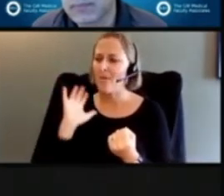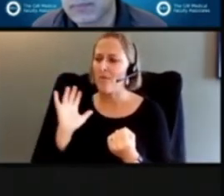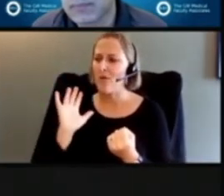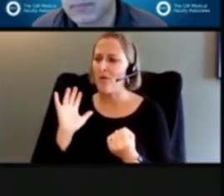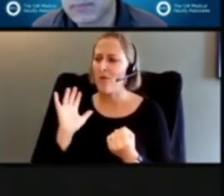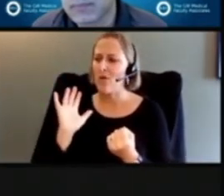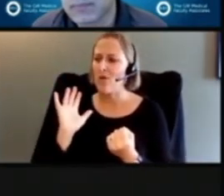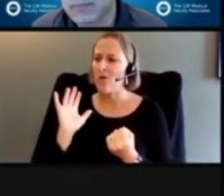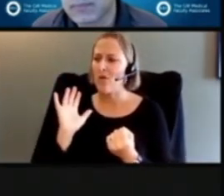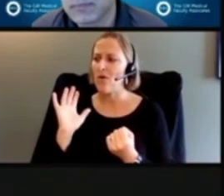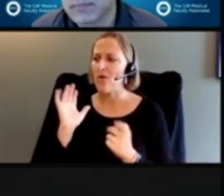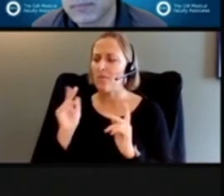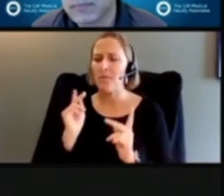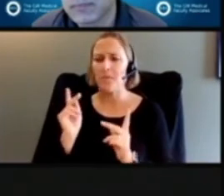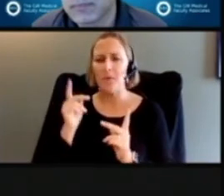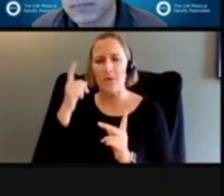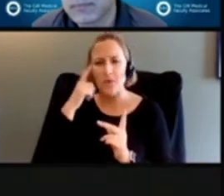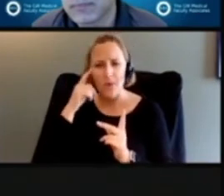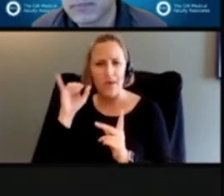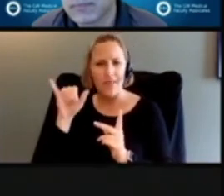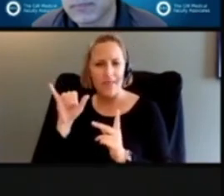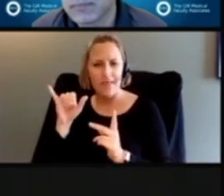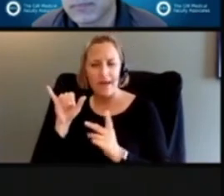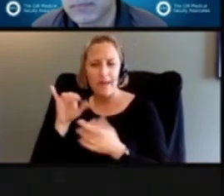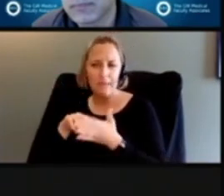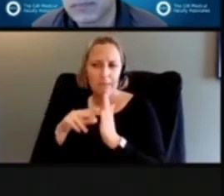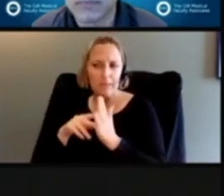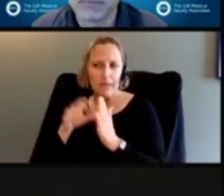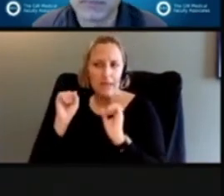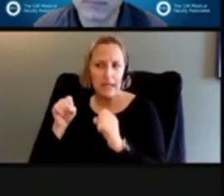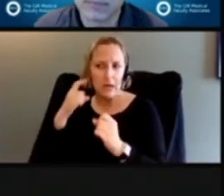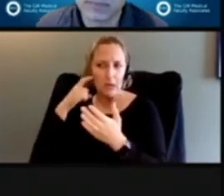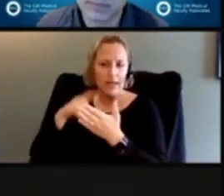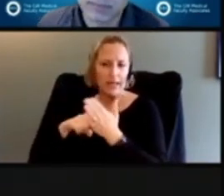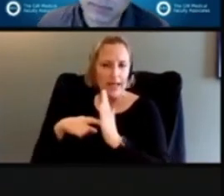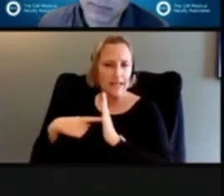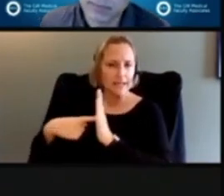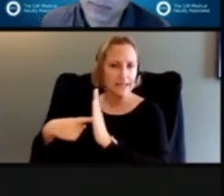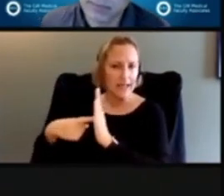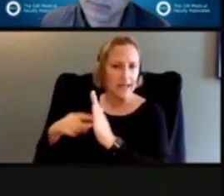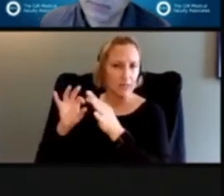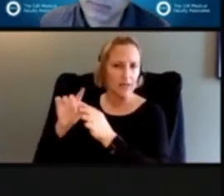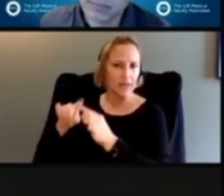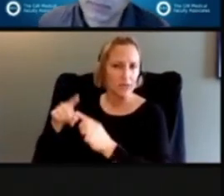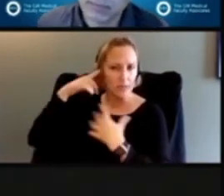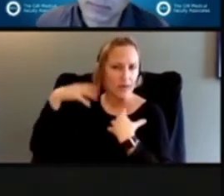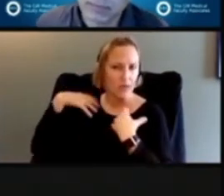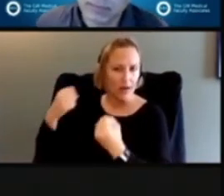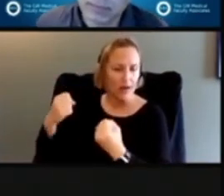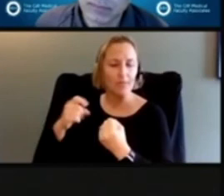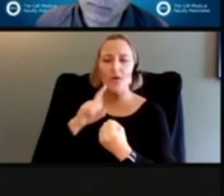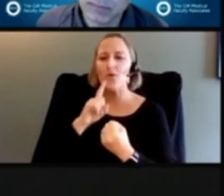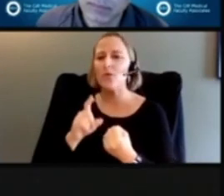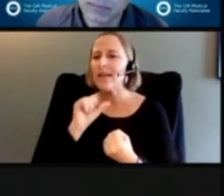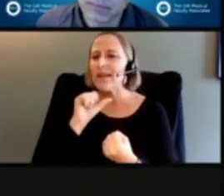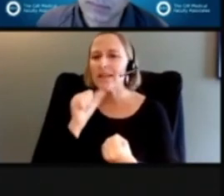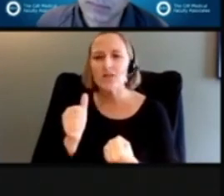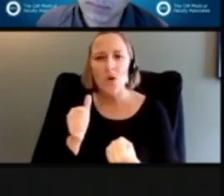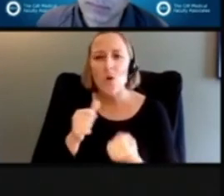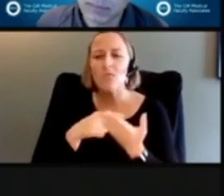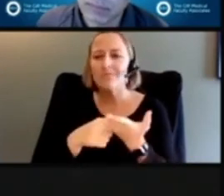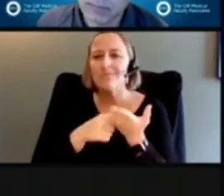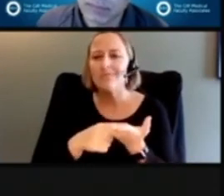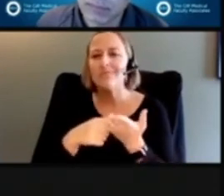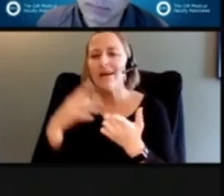to recognize signs related to mental health challenges. But it's really not gotten into like the health information seeking, the decision